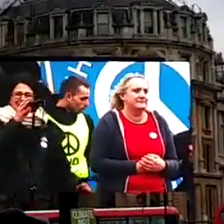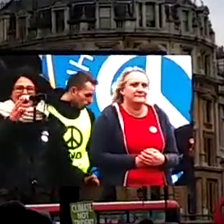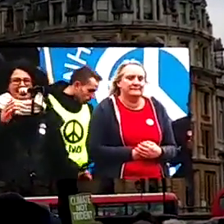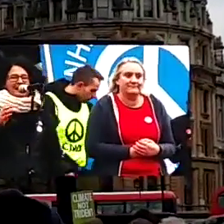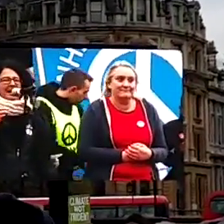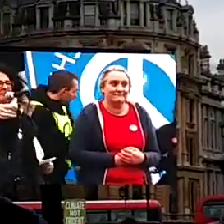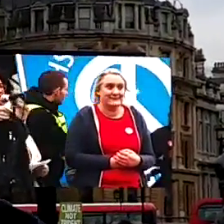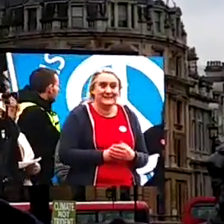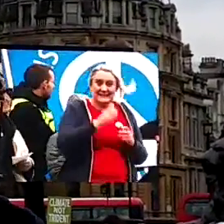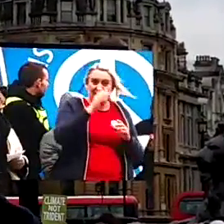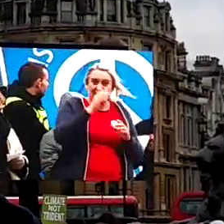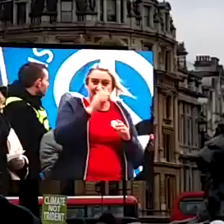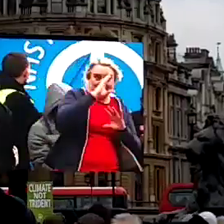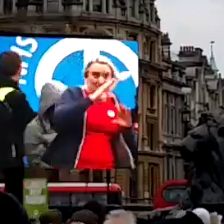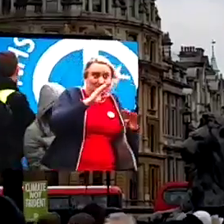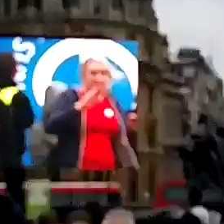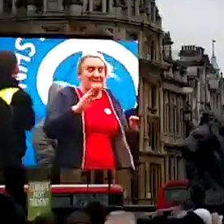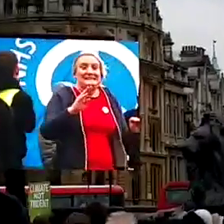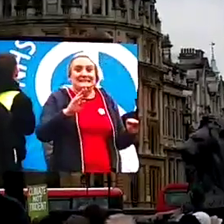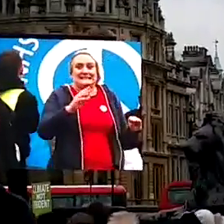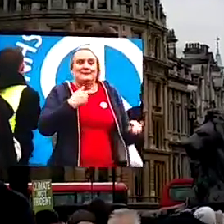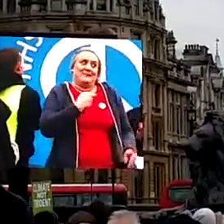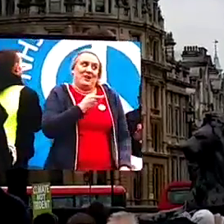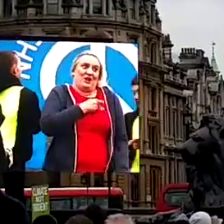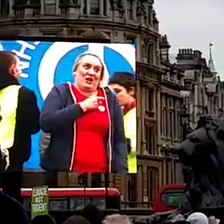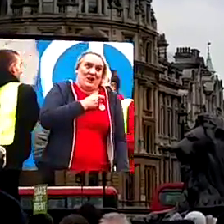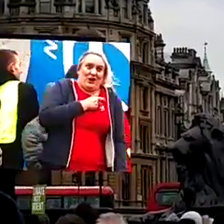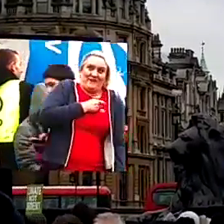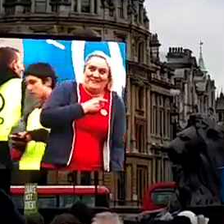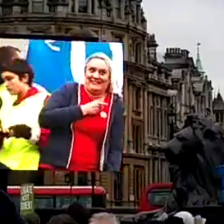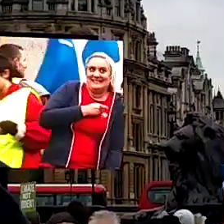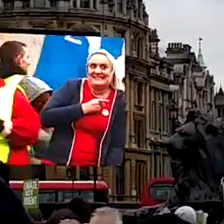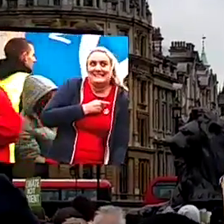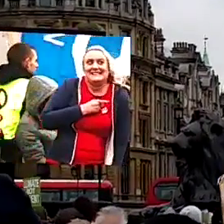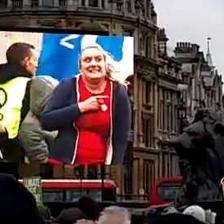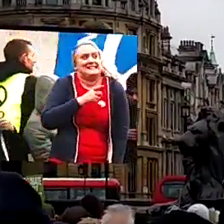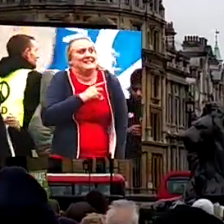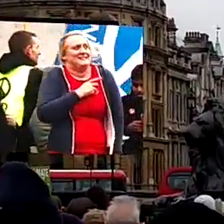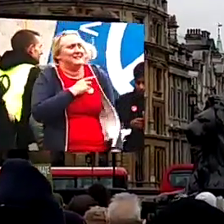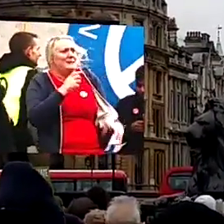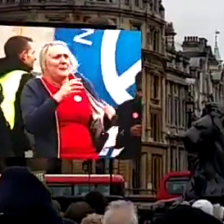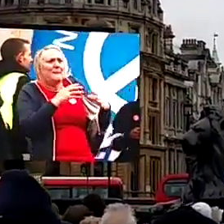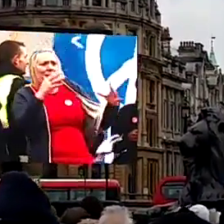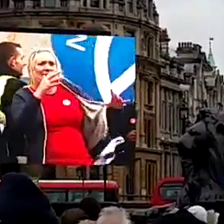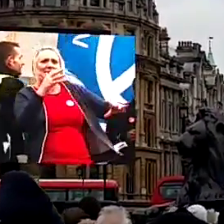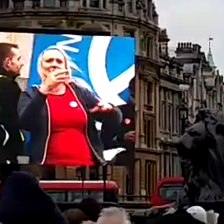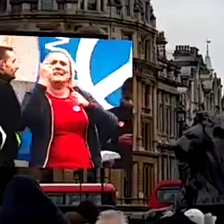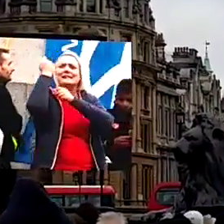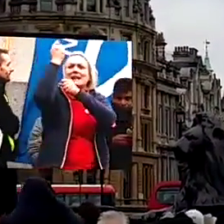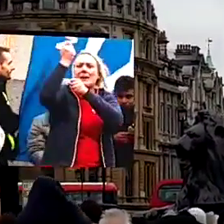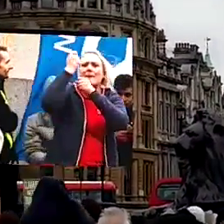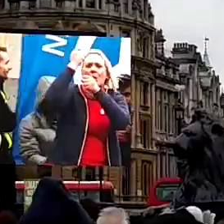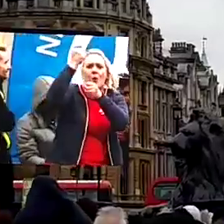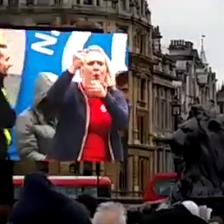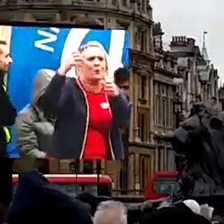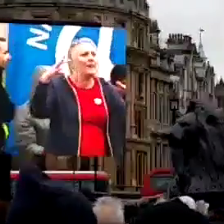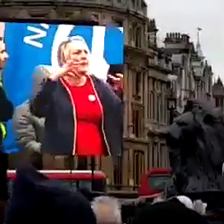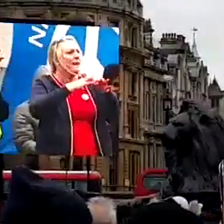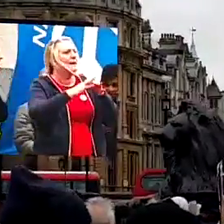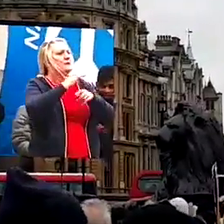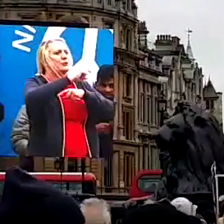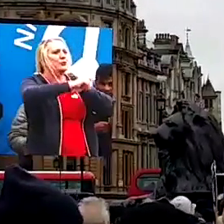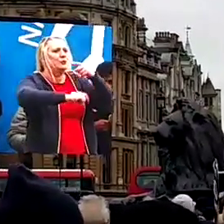I have to say, I'm extremely nervous. The biggest demonstration in Israel against nuclear weapons